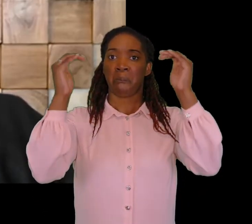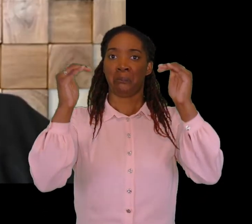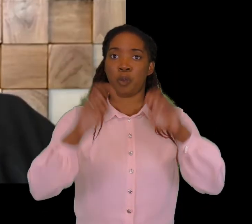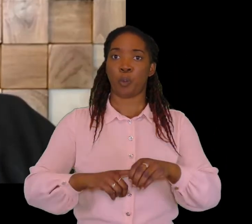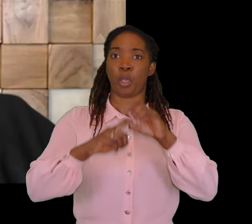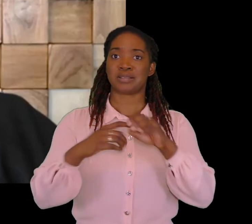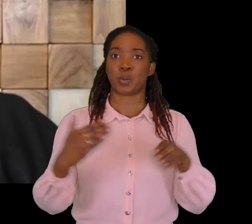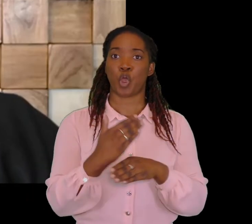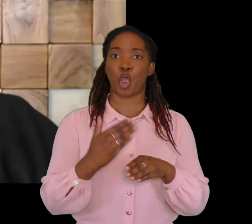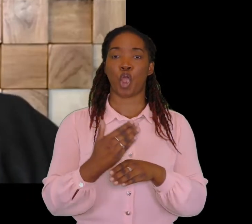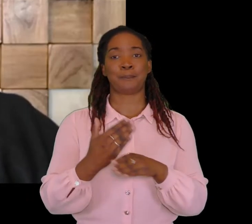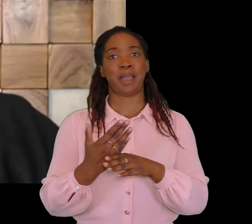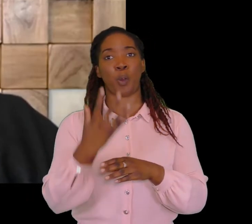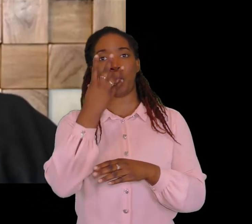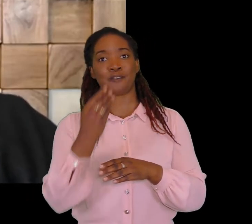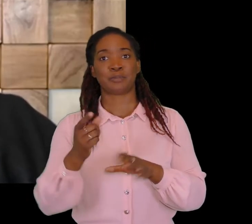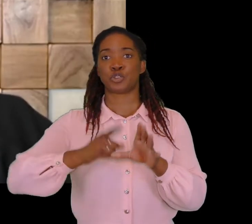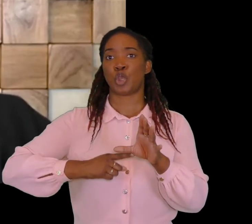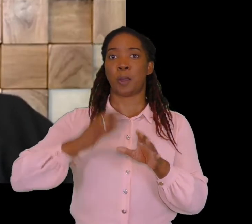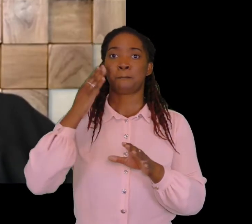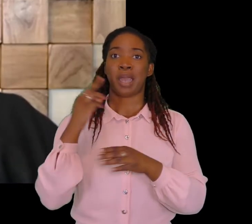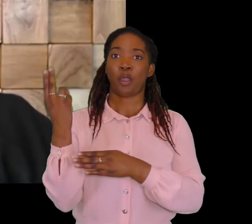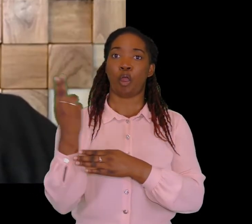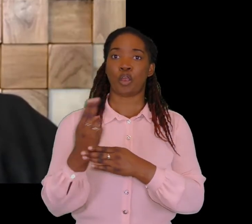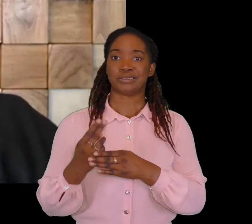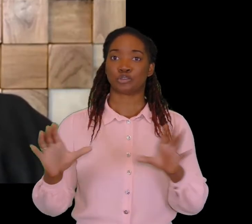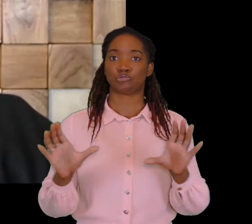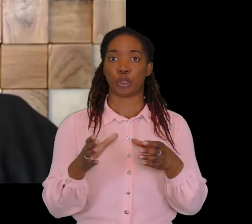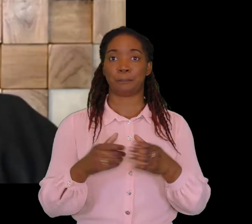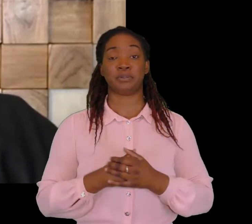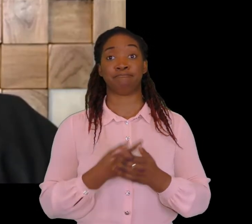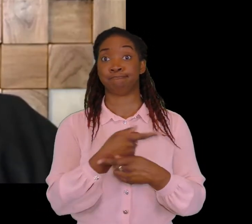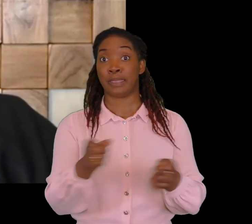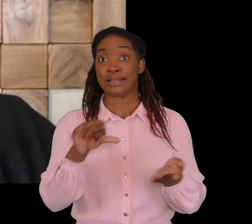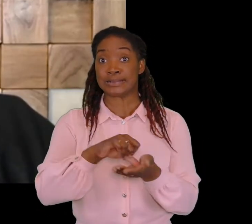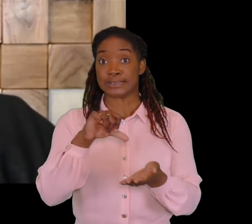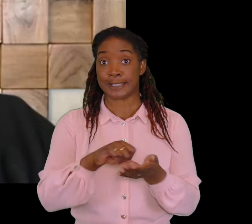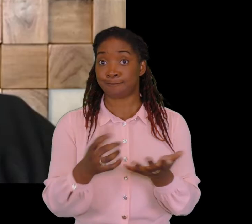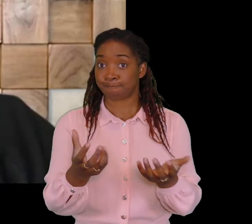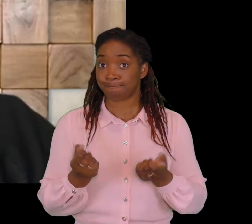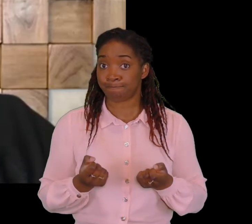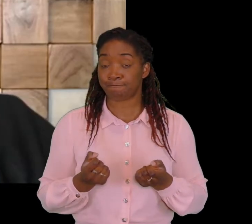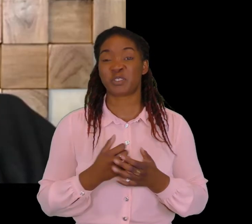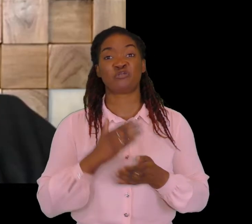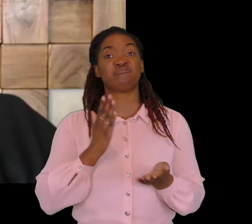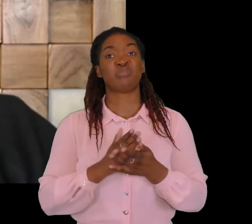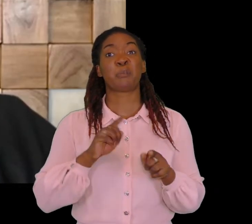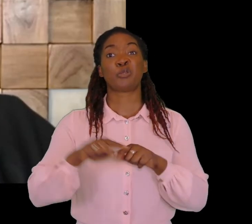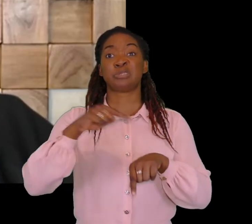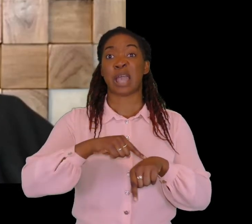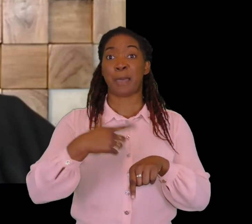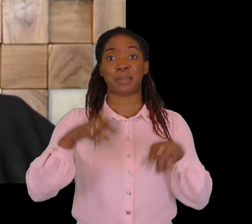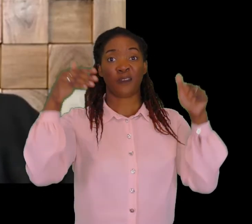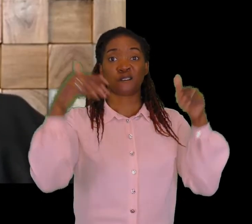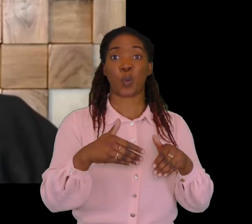Artists Group, and it was well received in the city. Much of the discussion so far has been around activity in London, which I did point out in the earlier